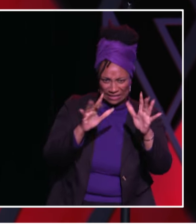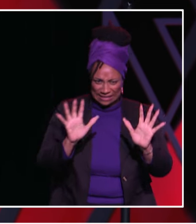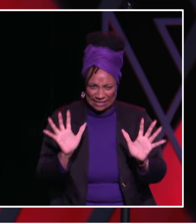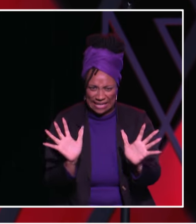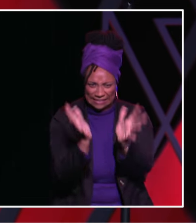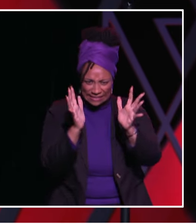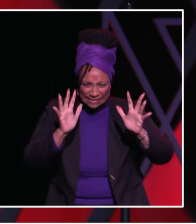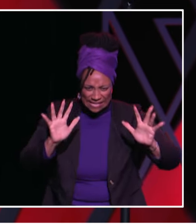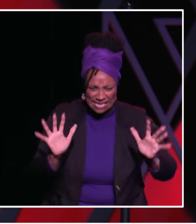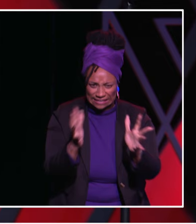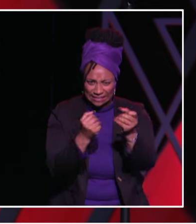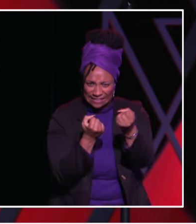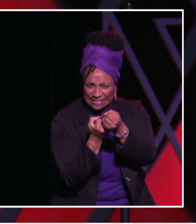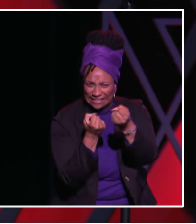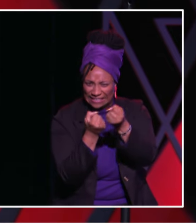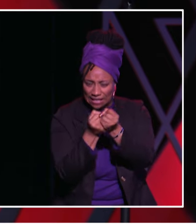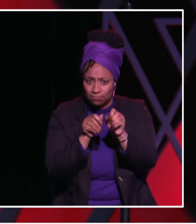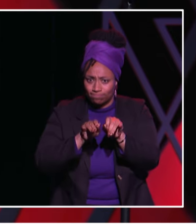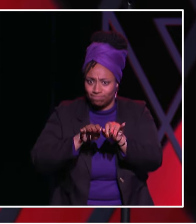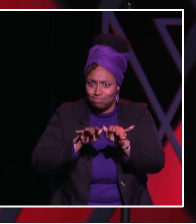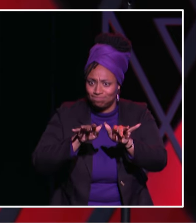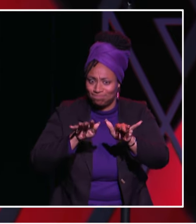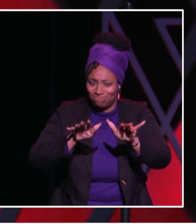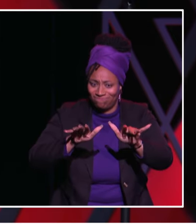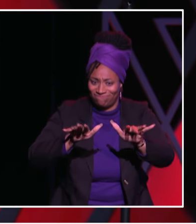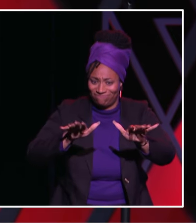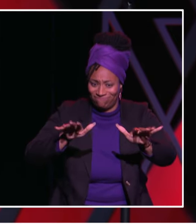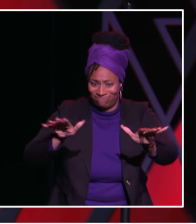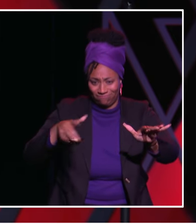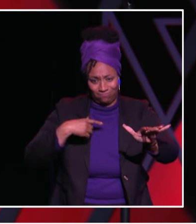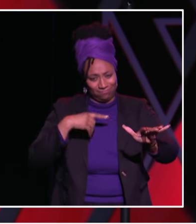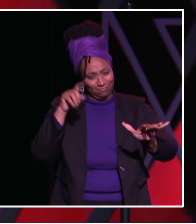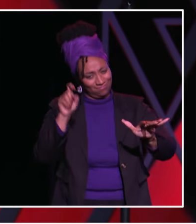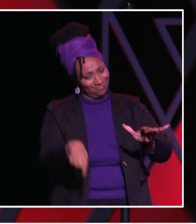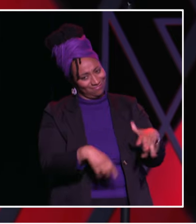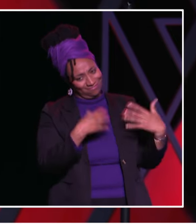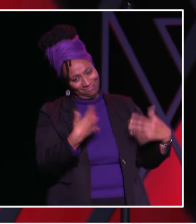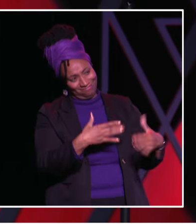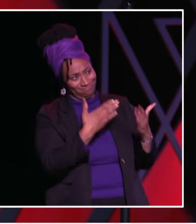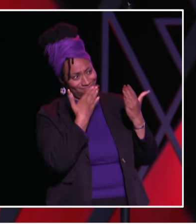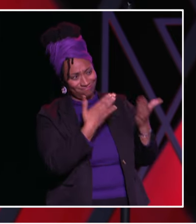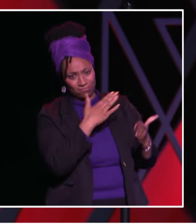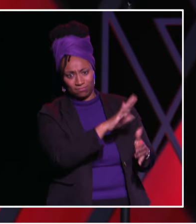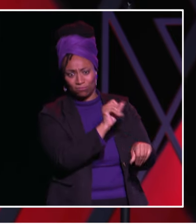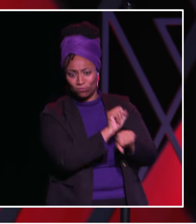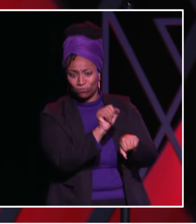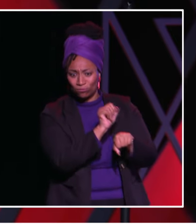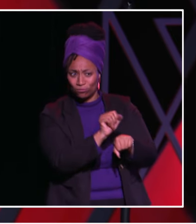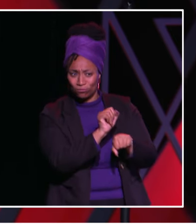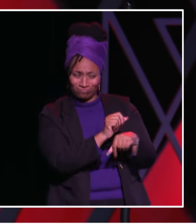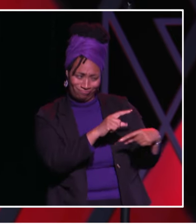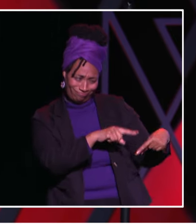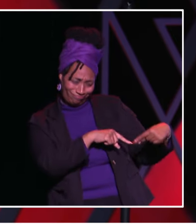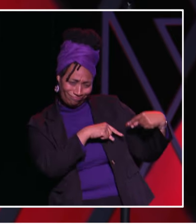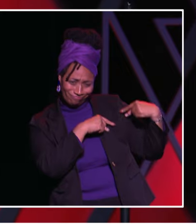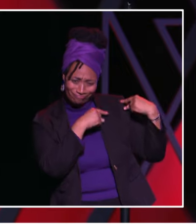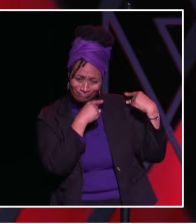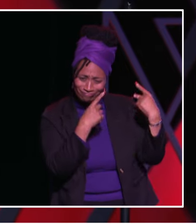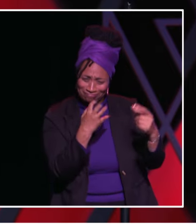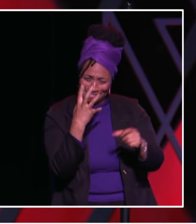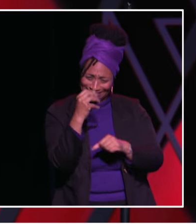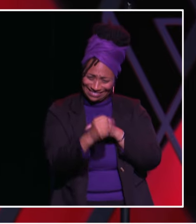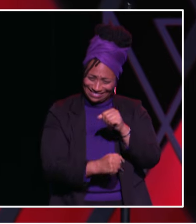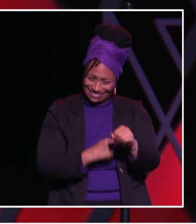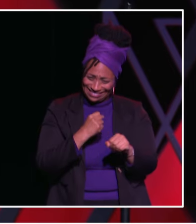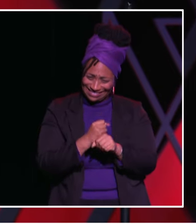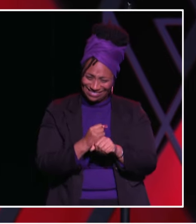We are also so grateful for her years of dedication to the DC Arts Commission. I hope you